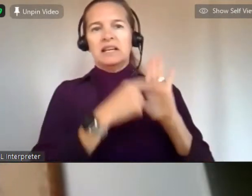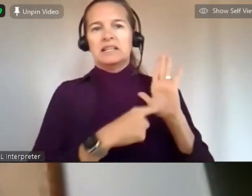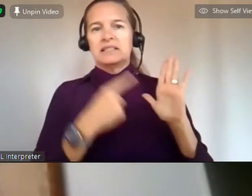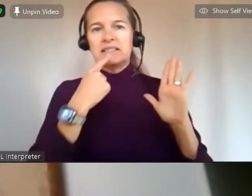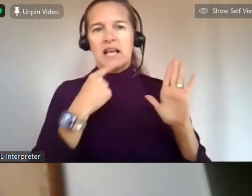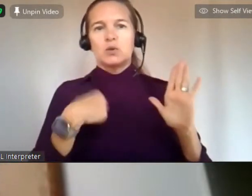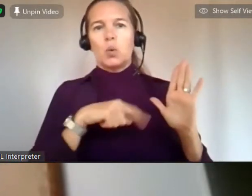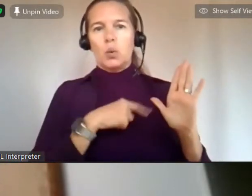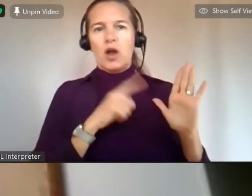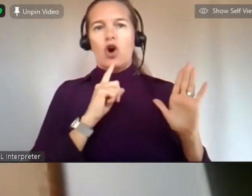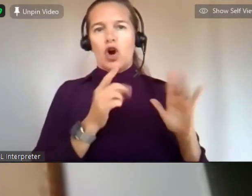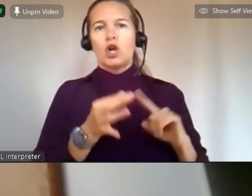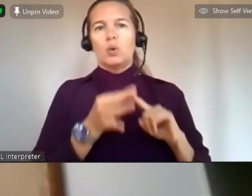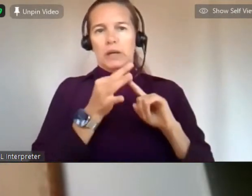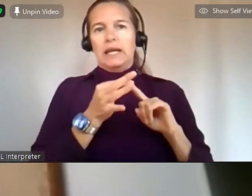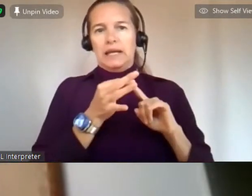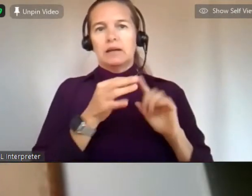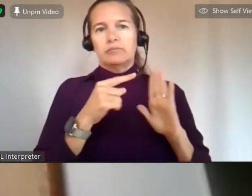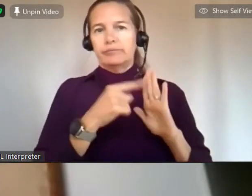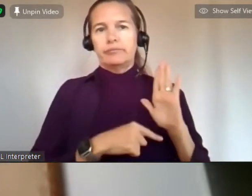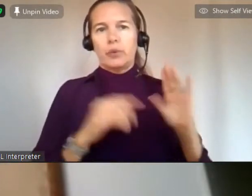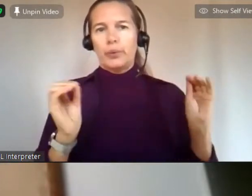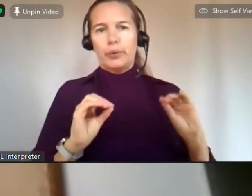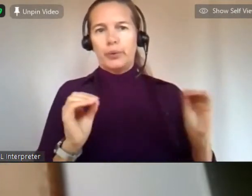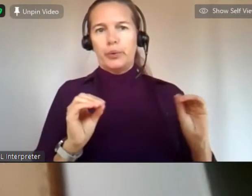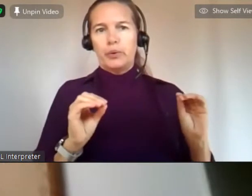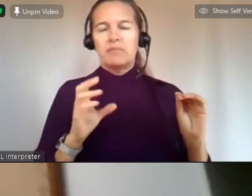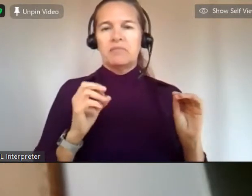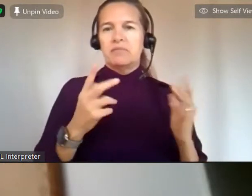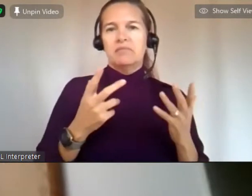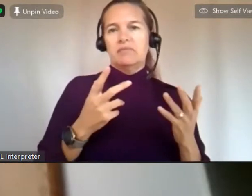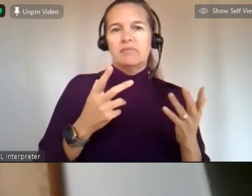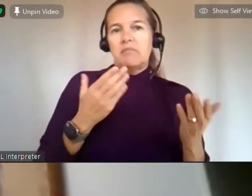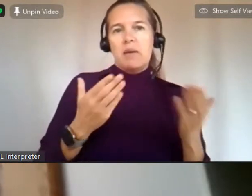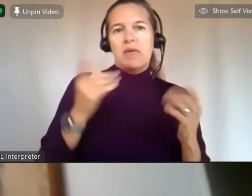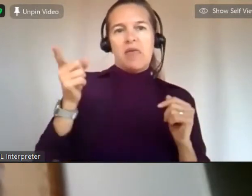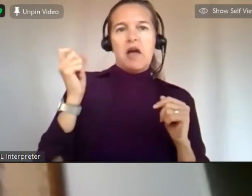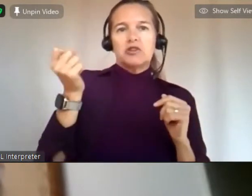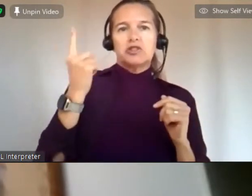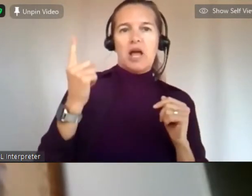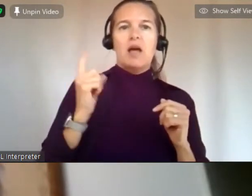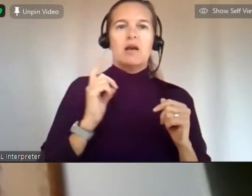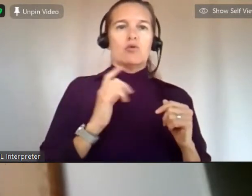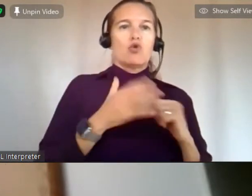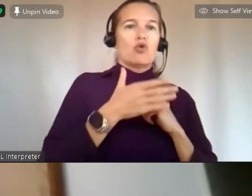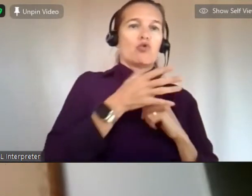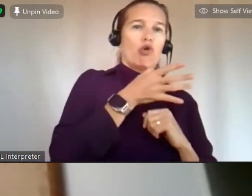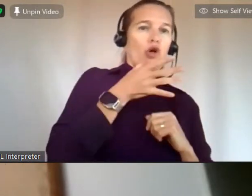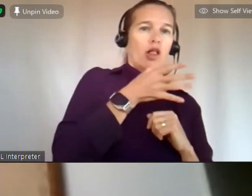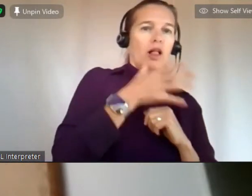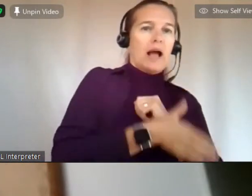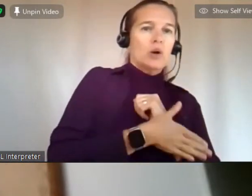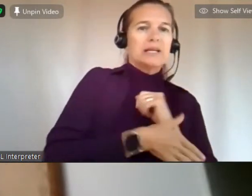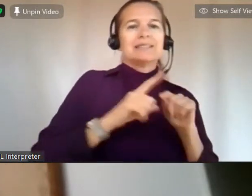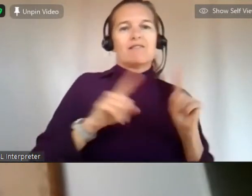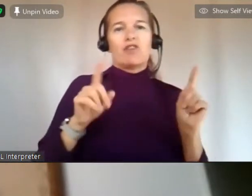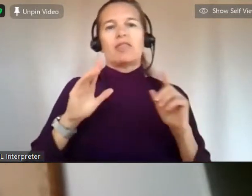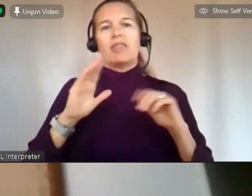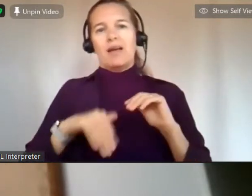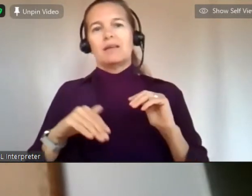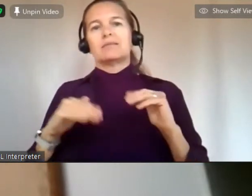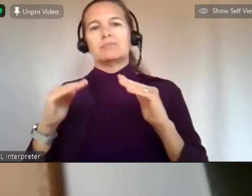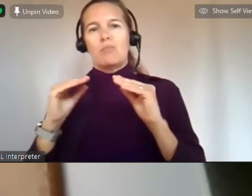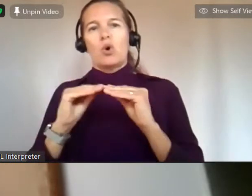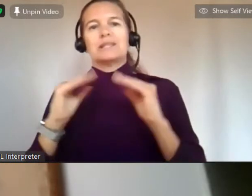are unique and that there may be some differences with rural counties as compared to urban and suburban, but we have the first step.